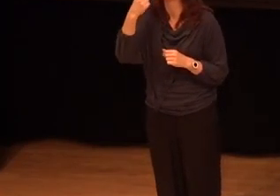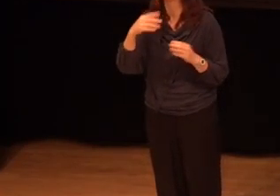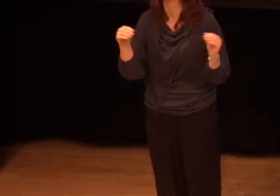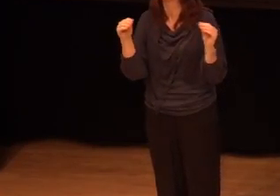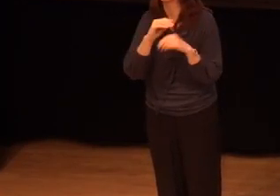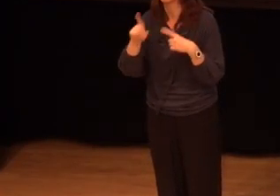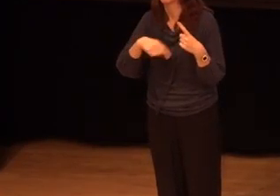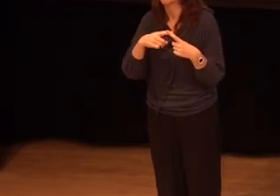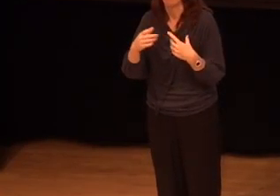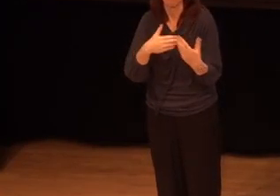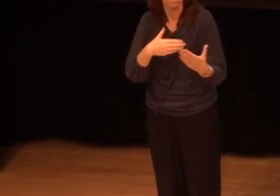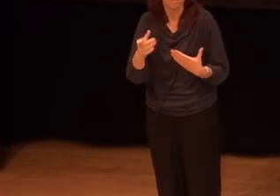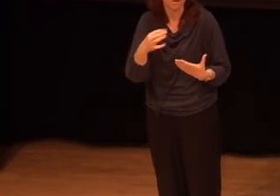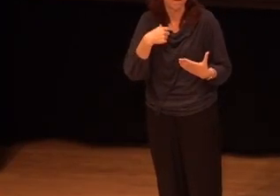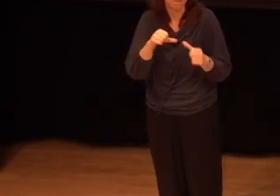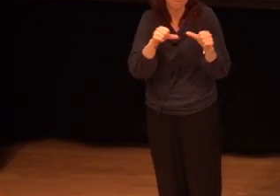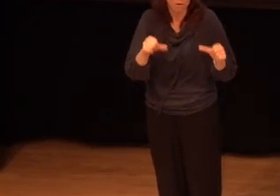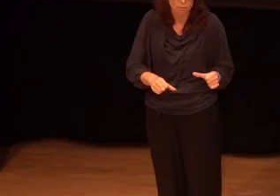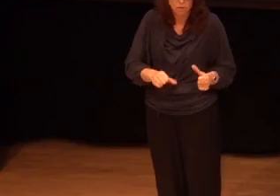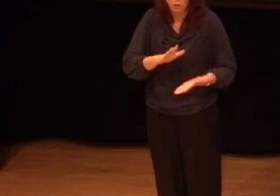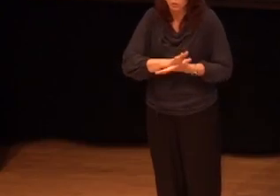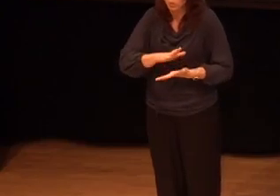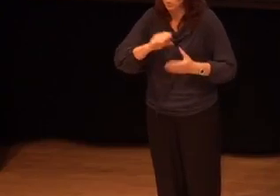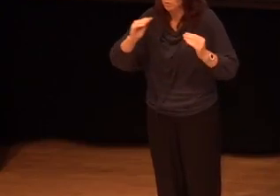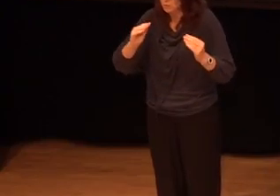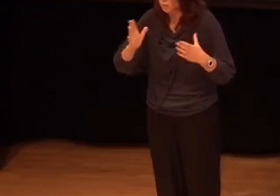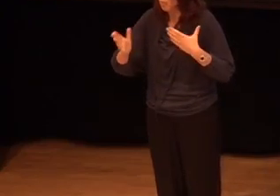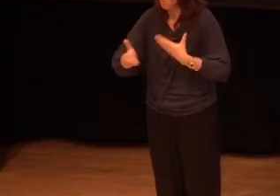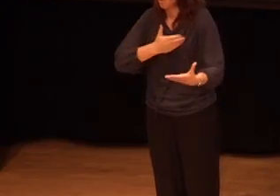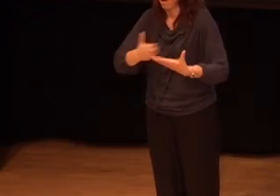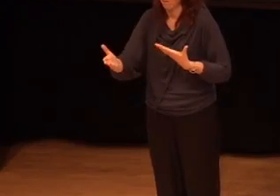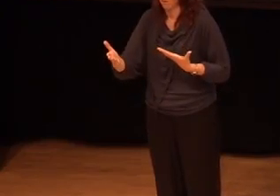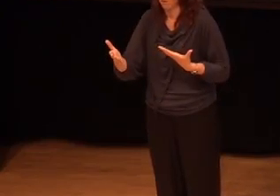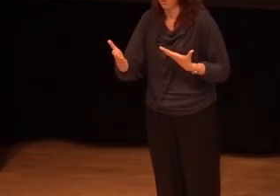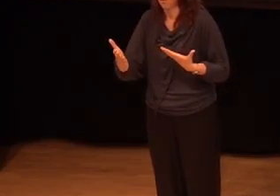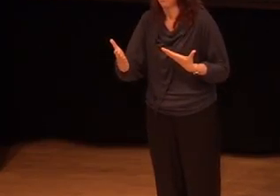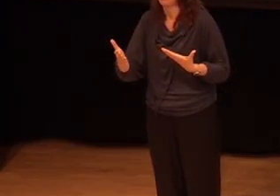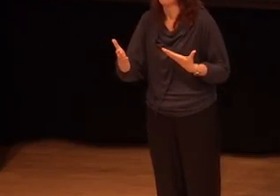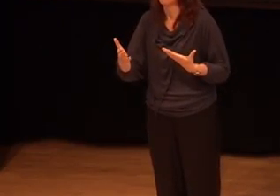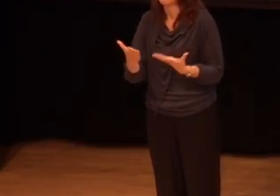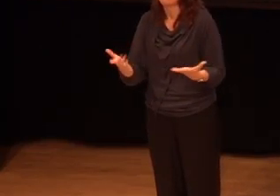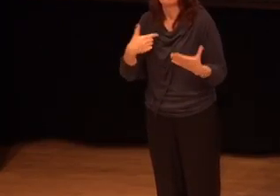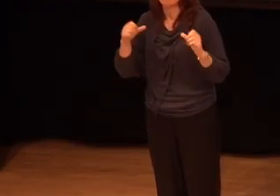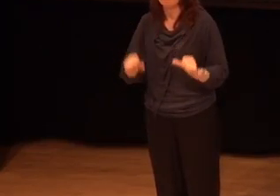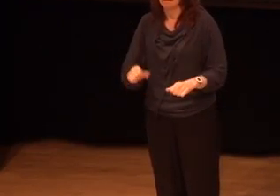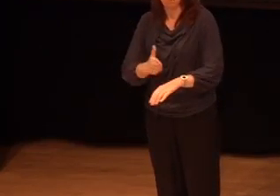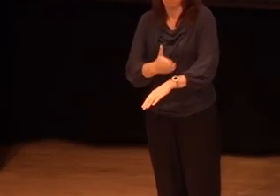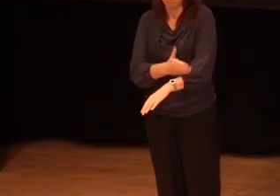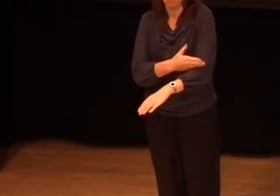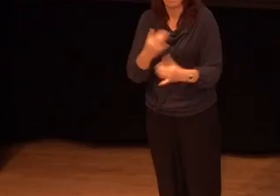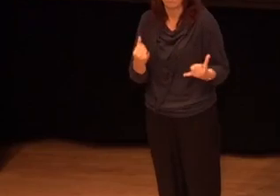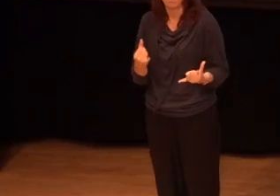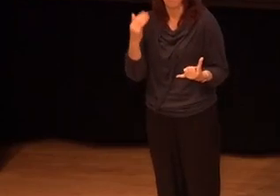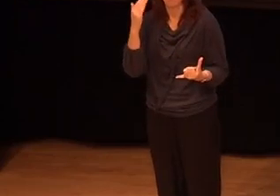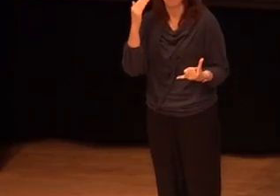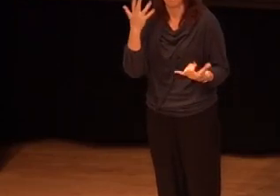in my life, whether I'm an architect or a school teacher or a shopkeeper or whatever, whoever I am, there are things I can do better, and now I know how I